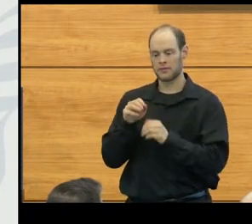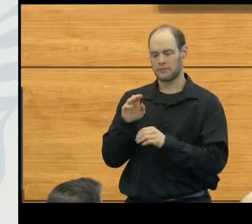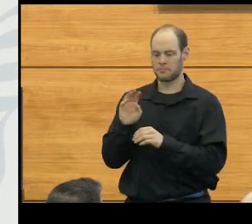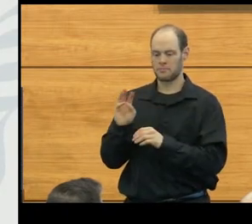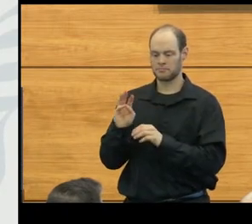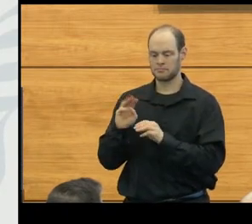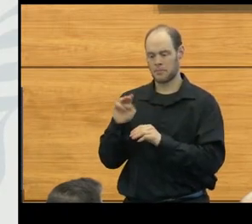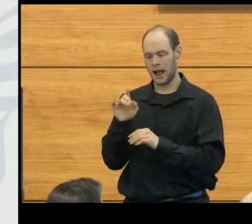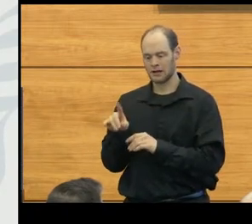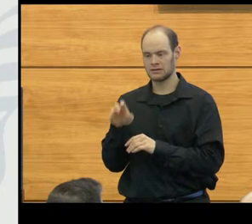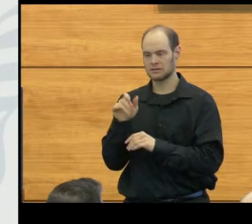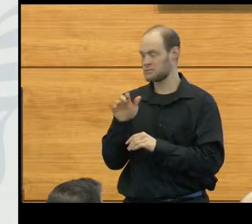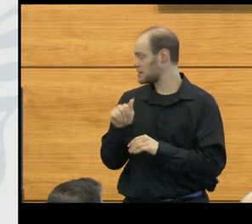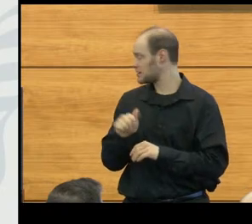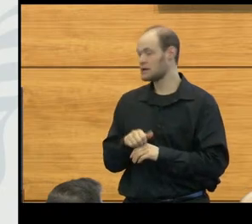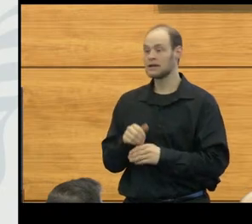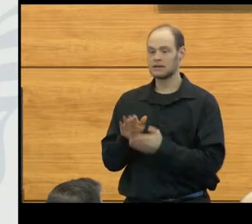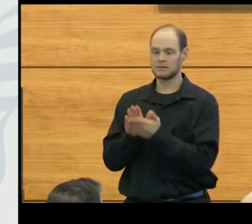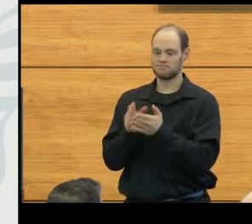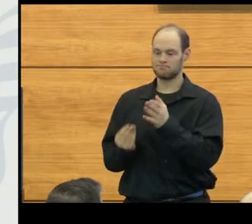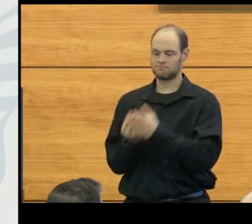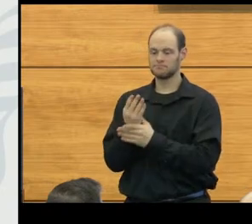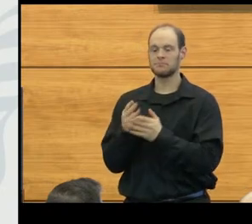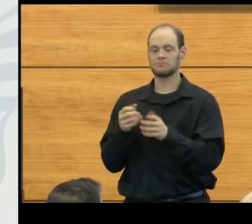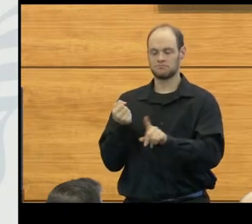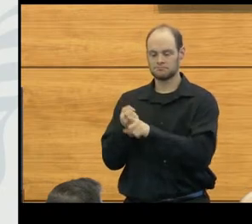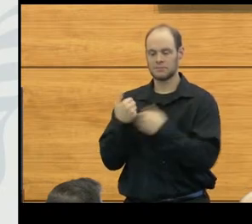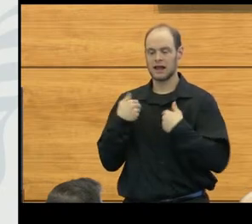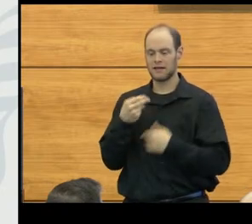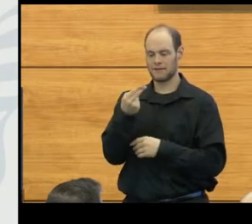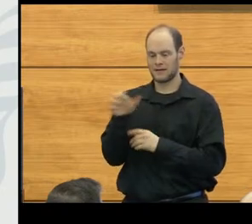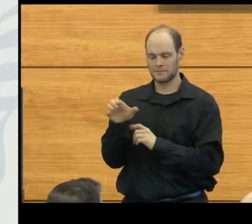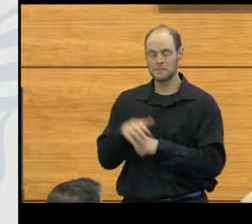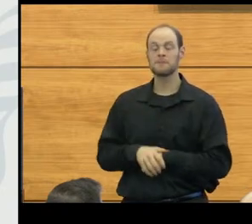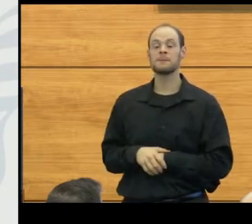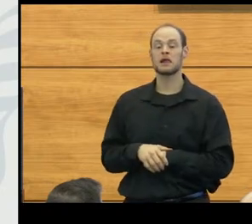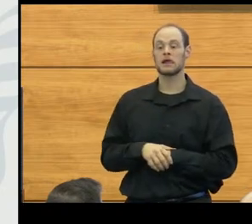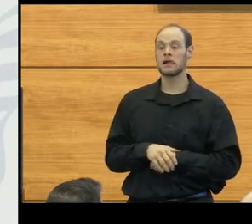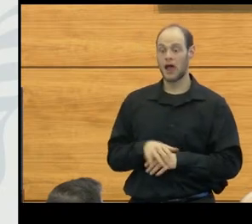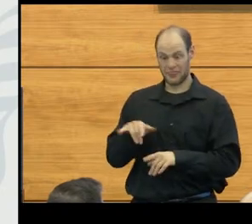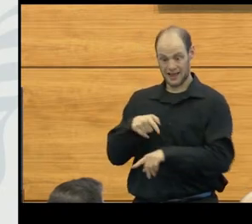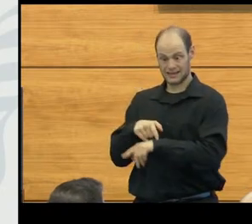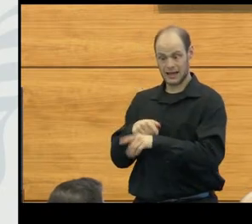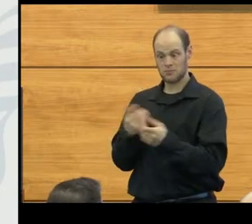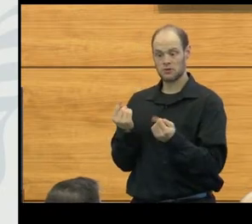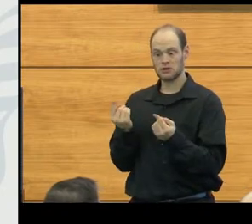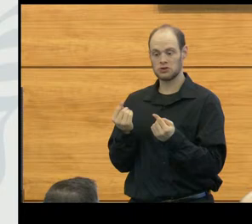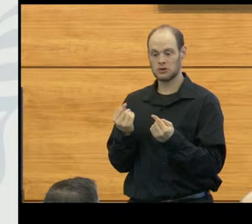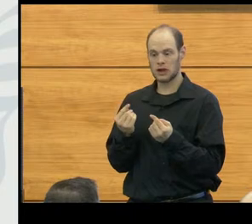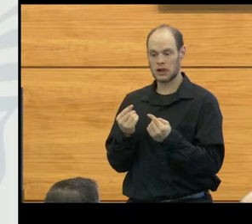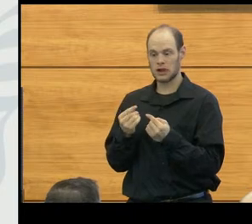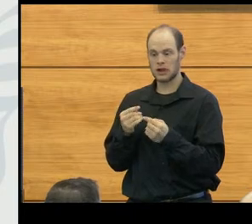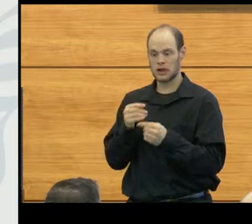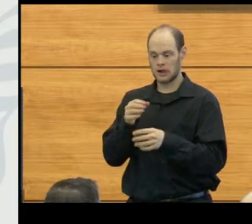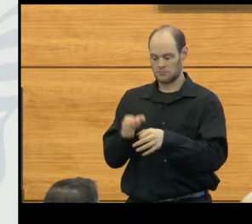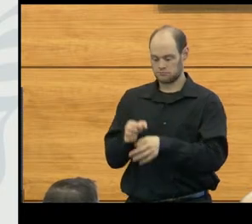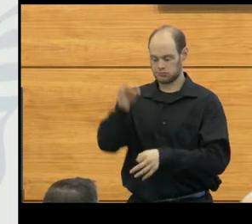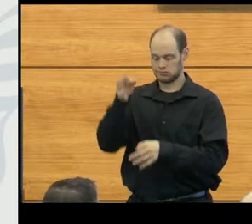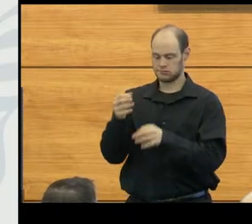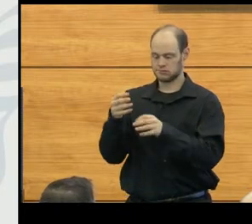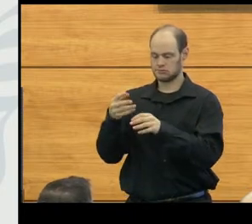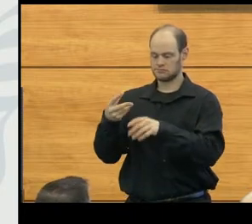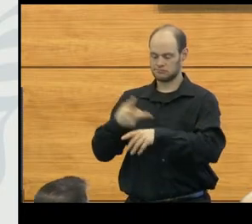myelomeningocele, he went on to develop hydrocephalus. The way they dealt with it at the time was to keep tapping the ventricular